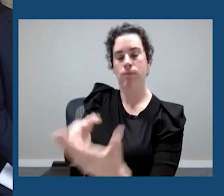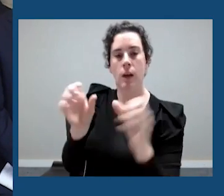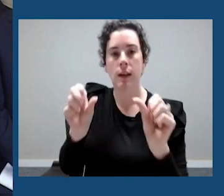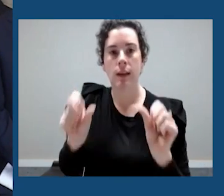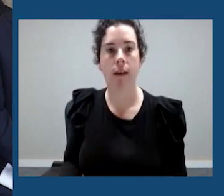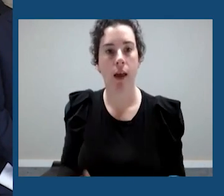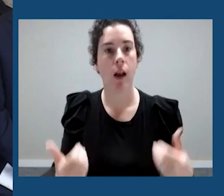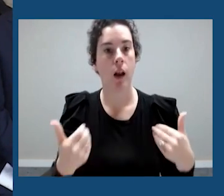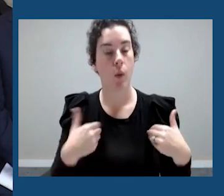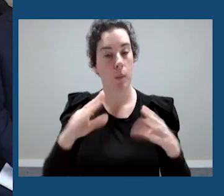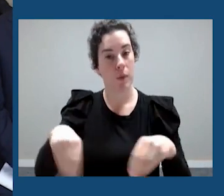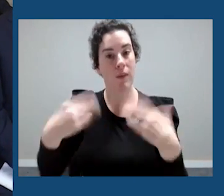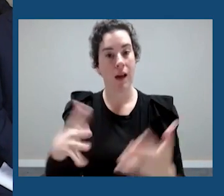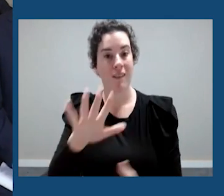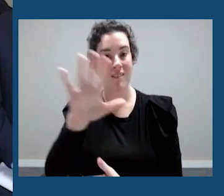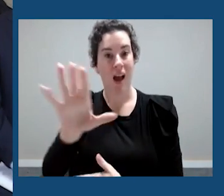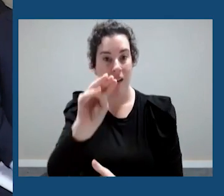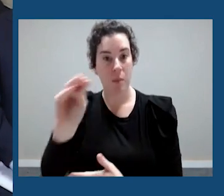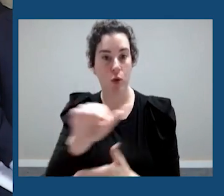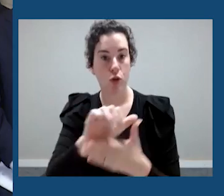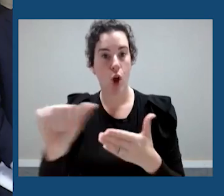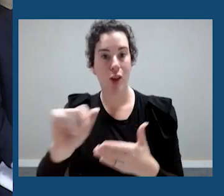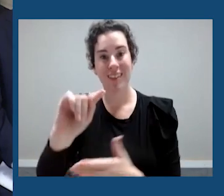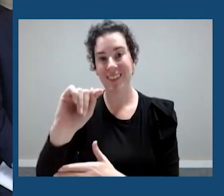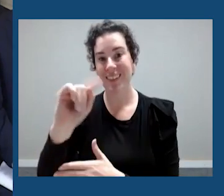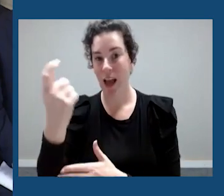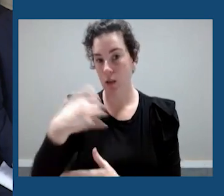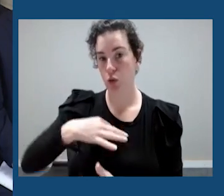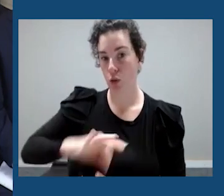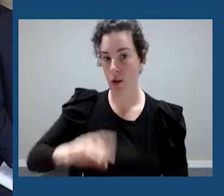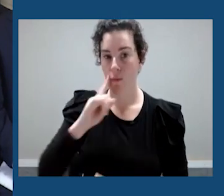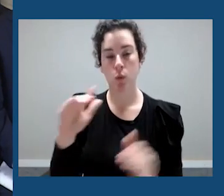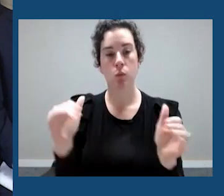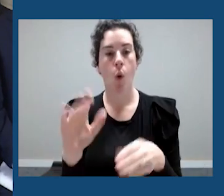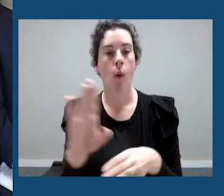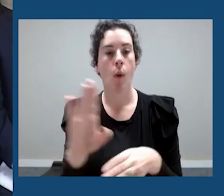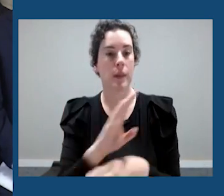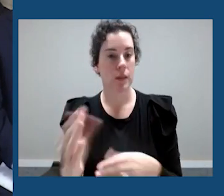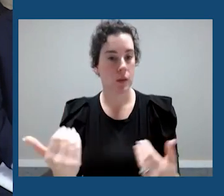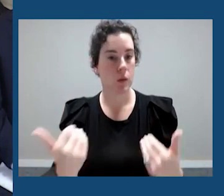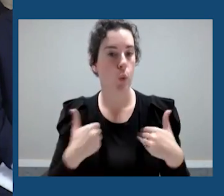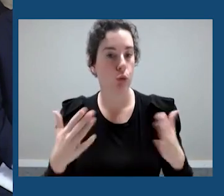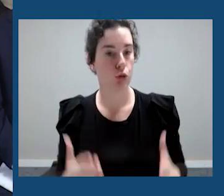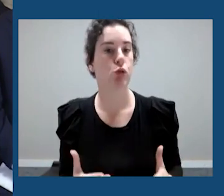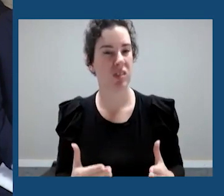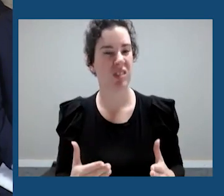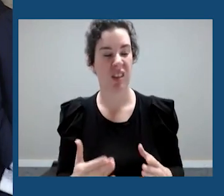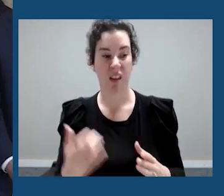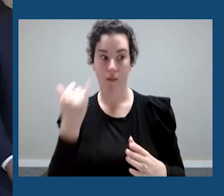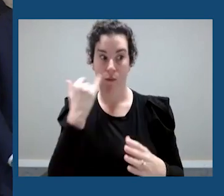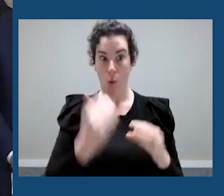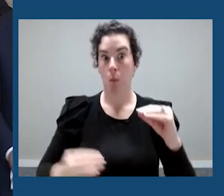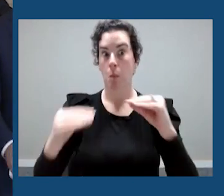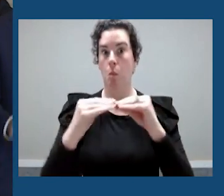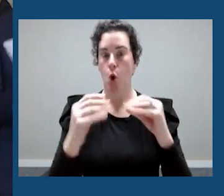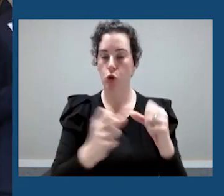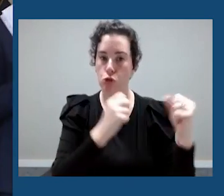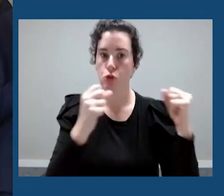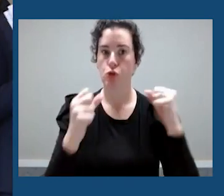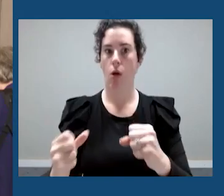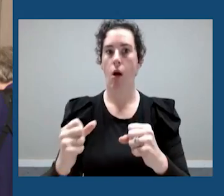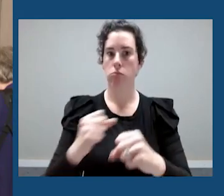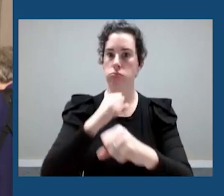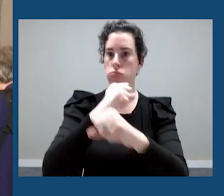million for a tax credit to small business owners to offset the cost of additional security measures like cameras.